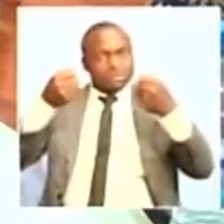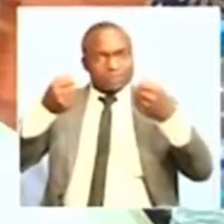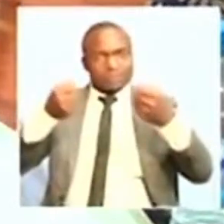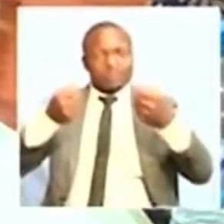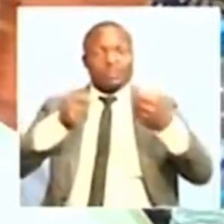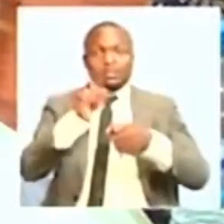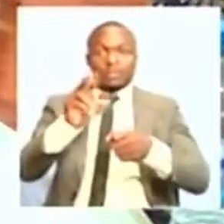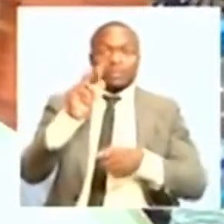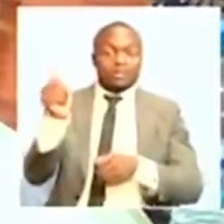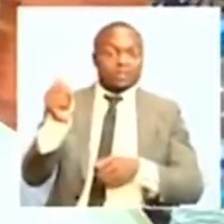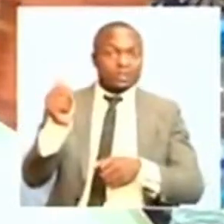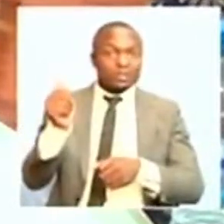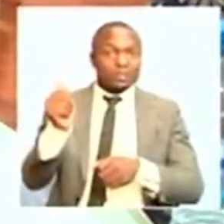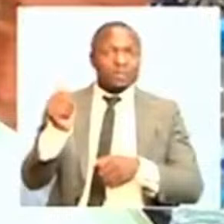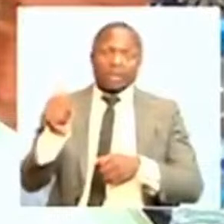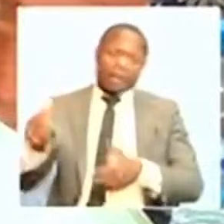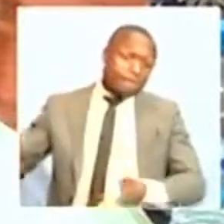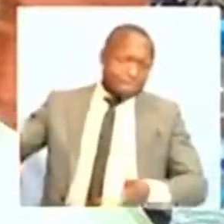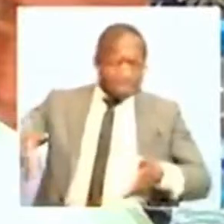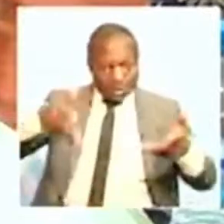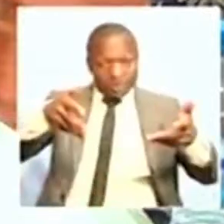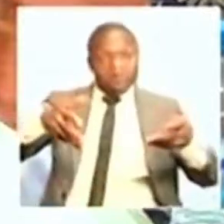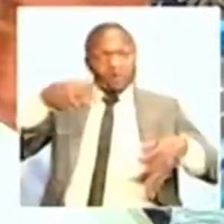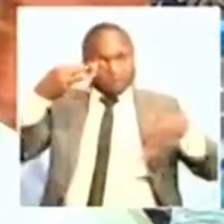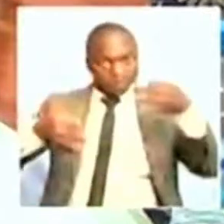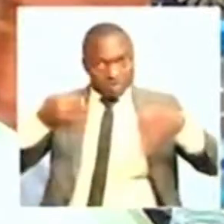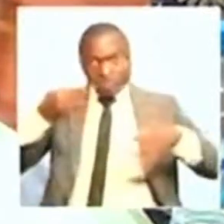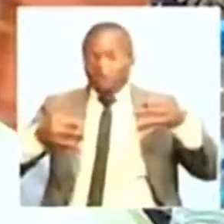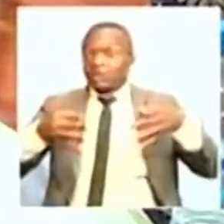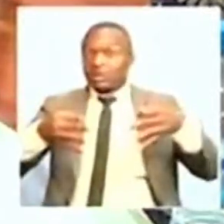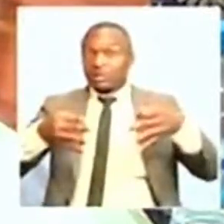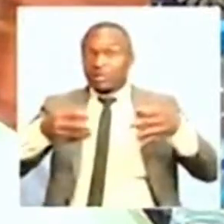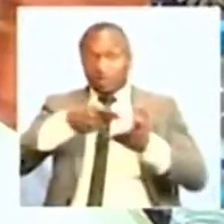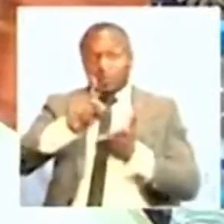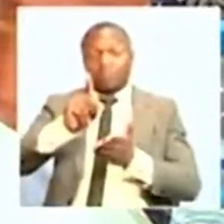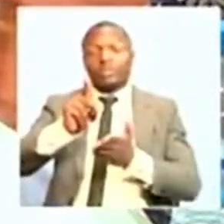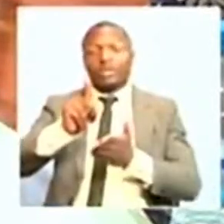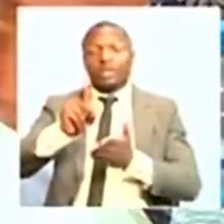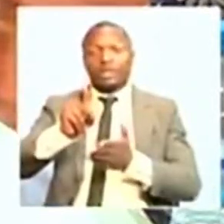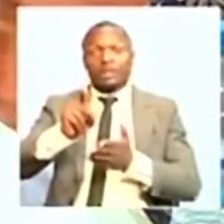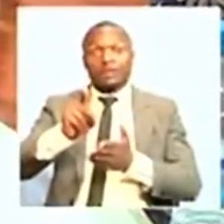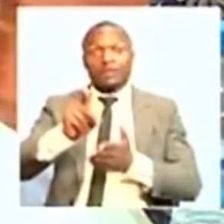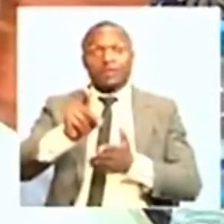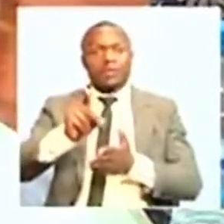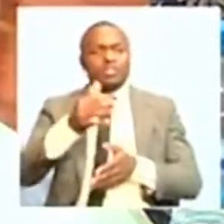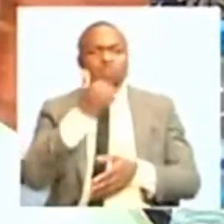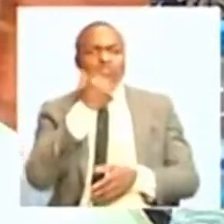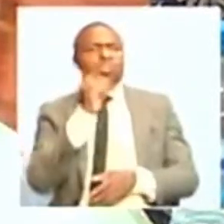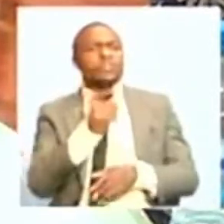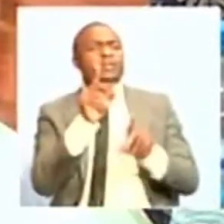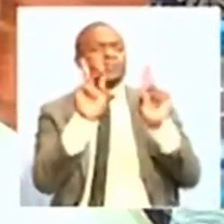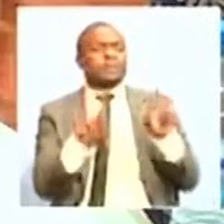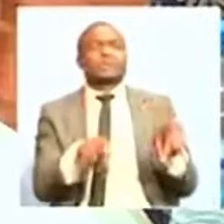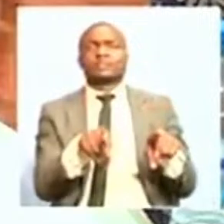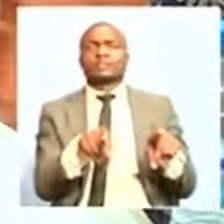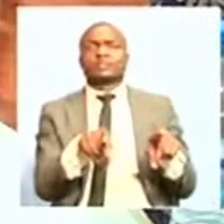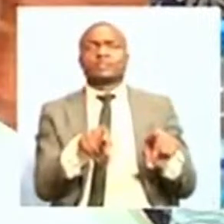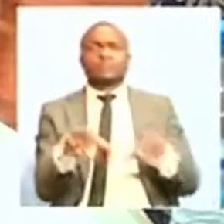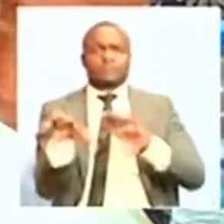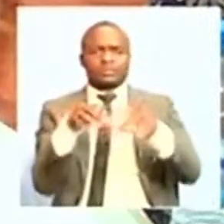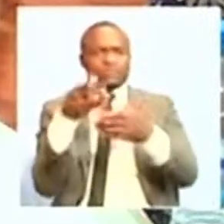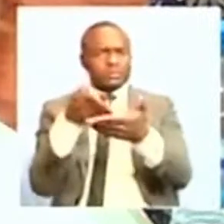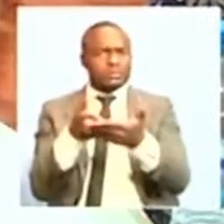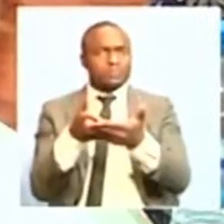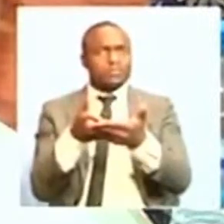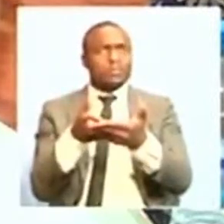ZRI is being sued for the omissions of this individual. Then I thought maybe by doing so, then it becomes an